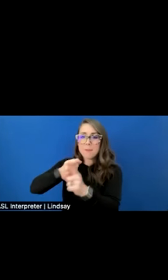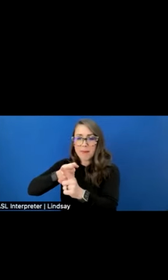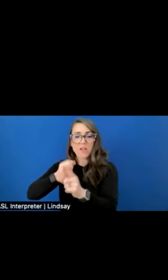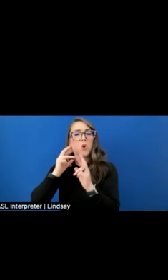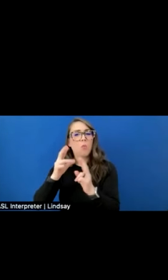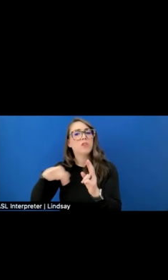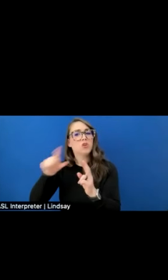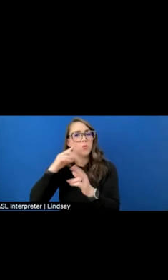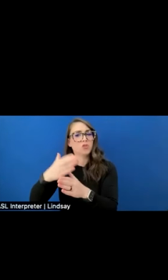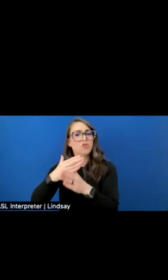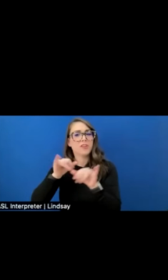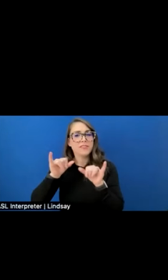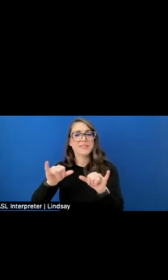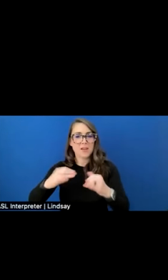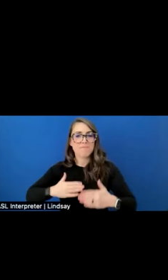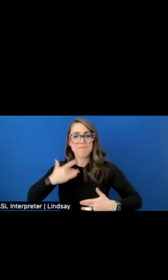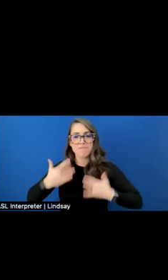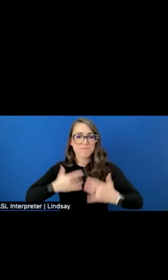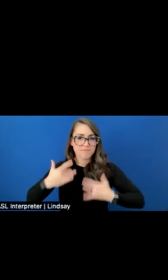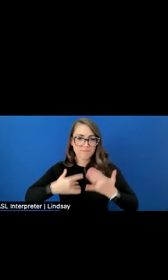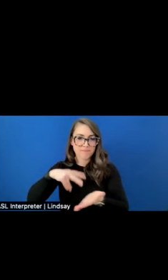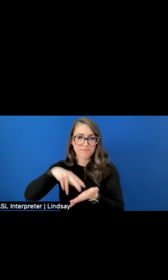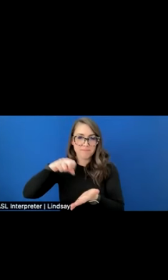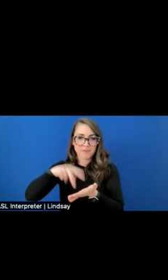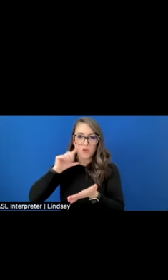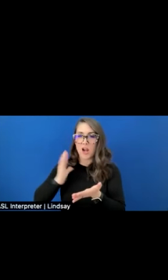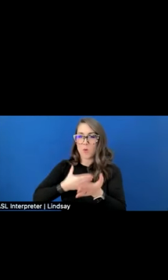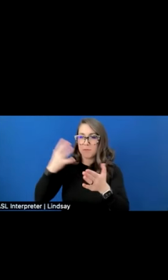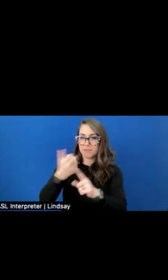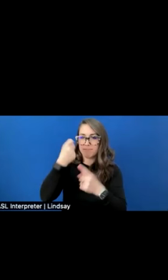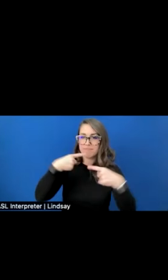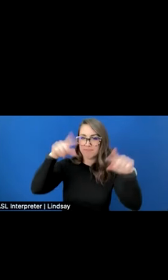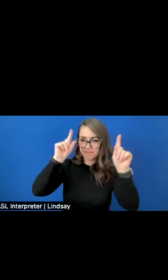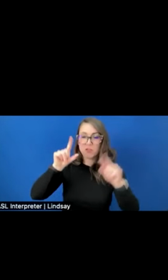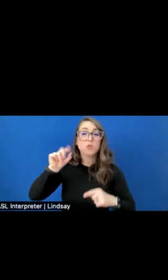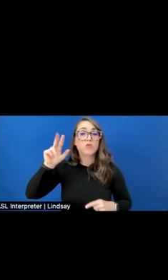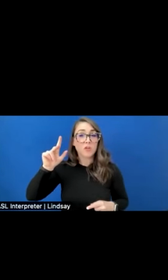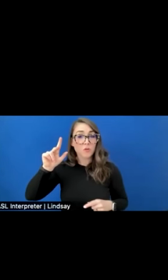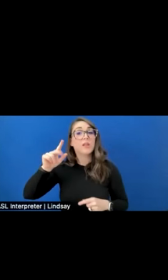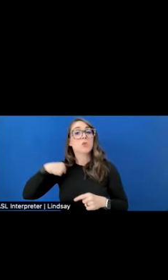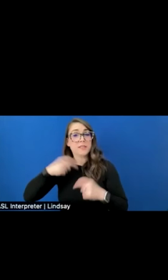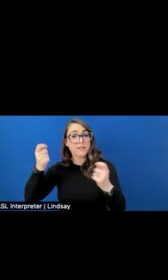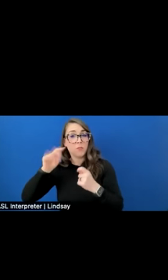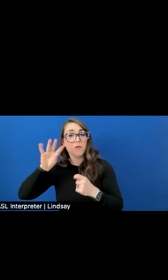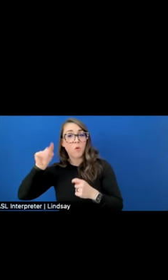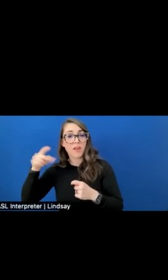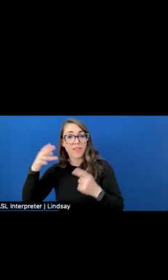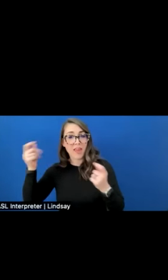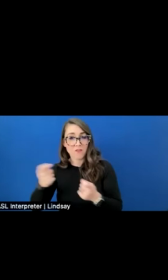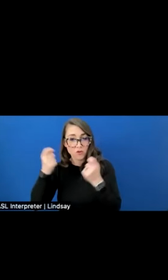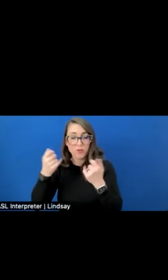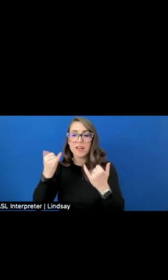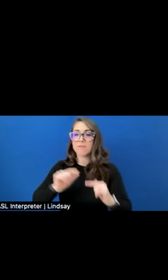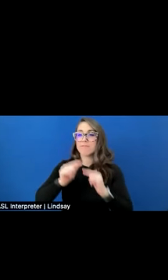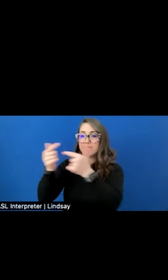has accomplished. PCAFPD celebrated its 40th anniversary in 2023. I'm going to hand the presentation over to our longest-serving board member, a